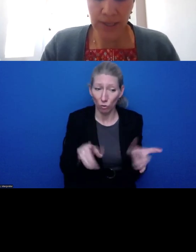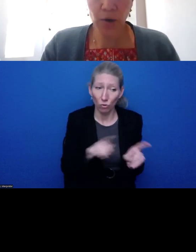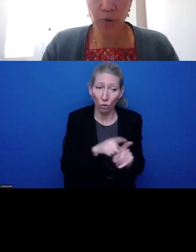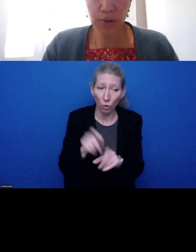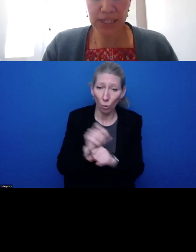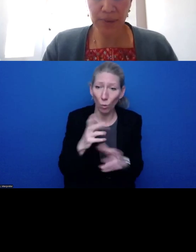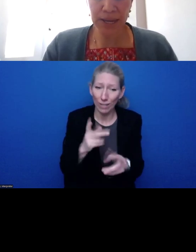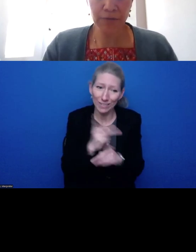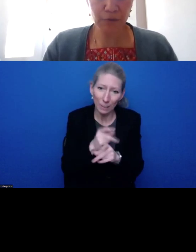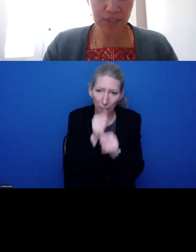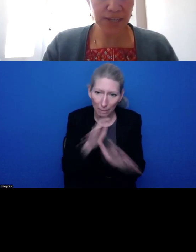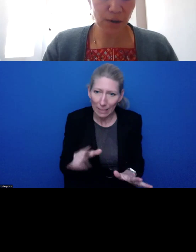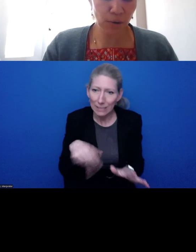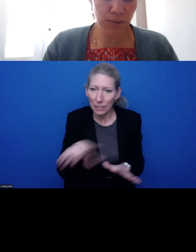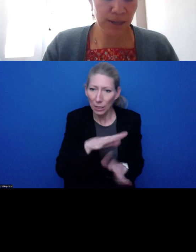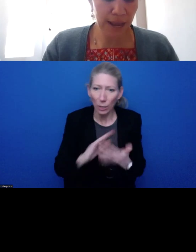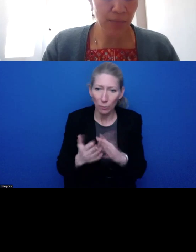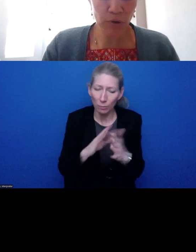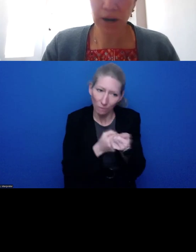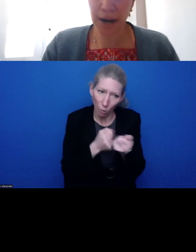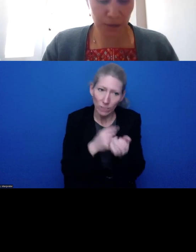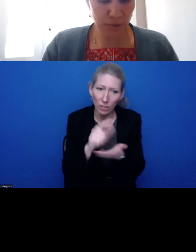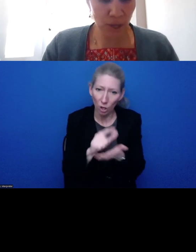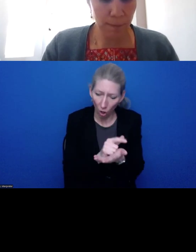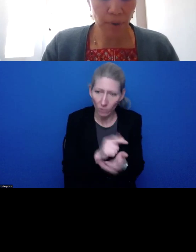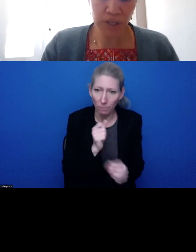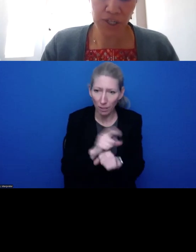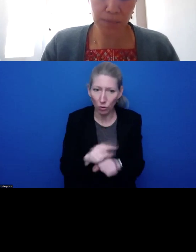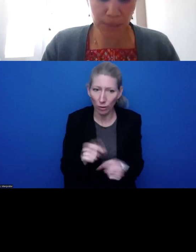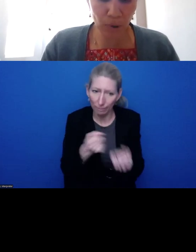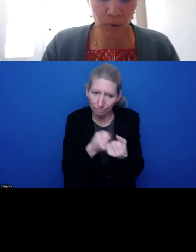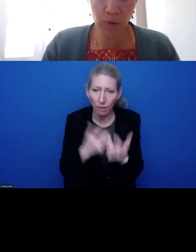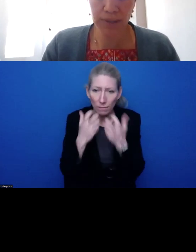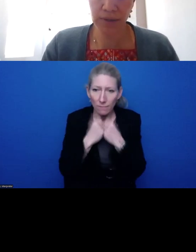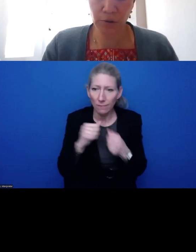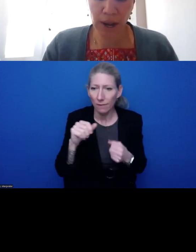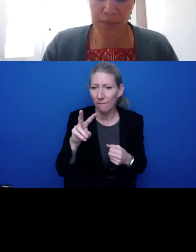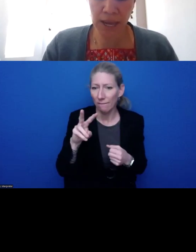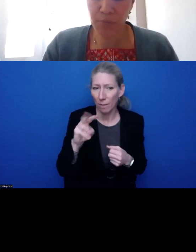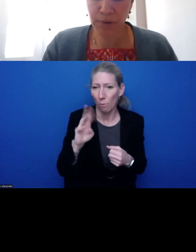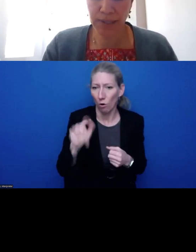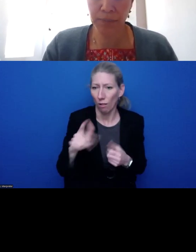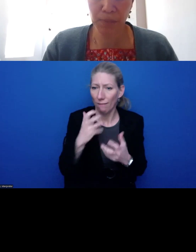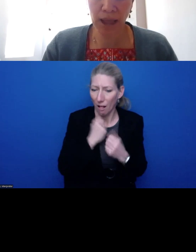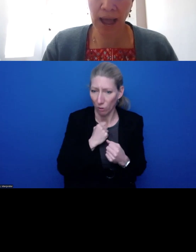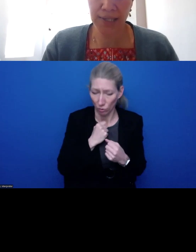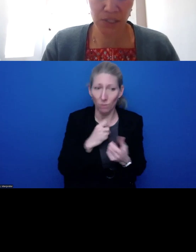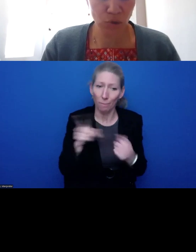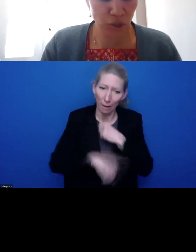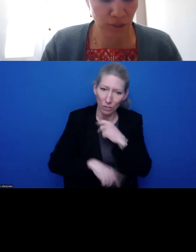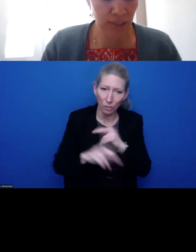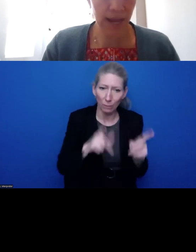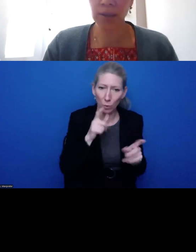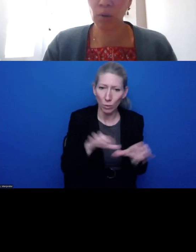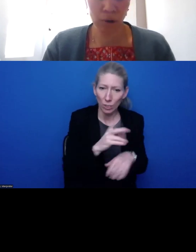harmony in the communities by enforcing laws and moral values, punishing people who committed crimes, and providing people access